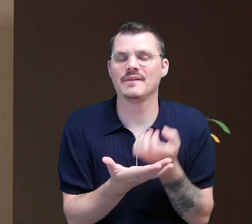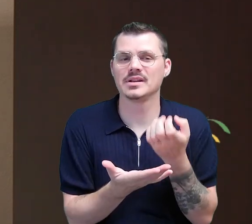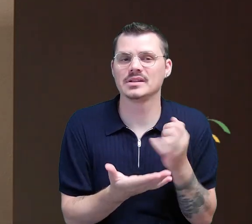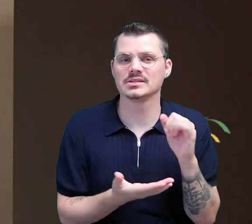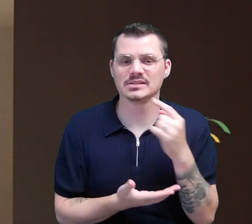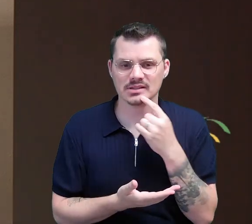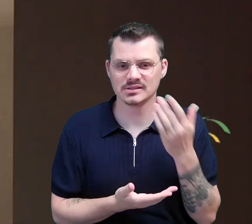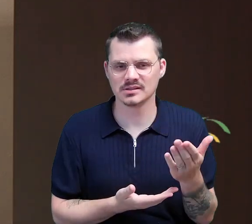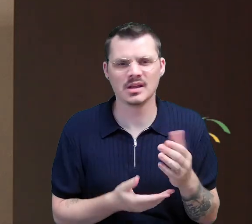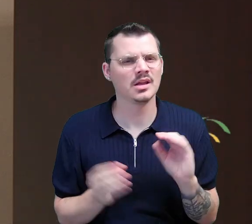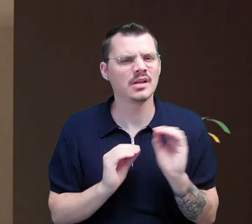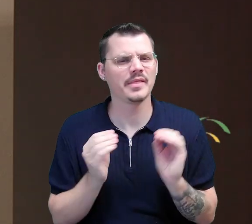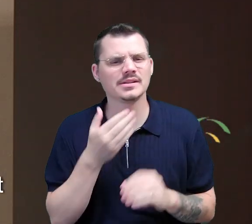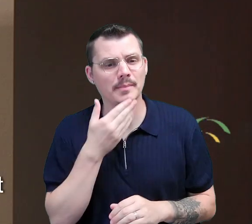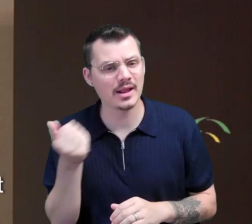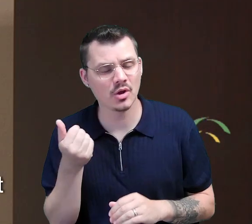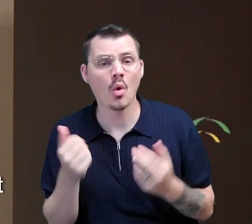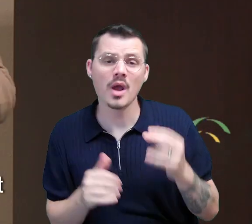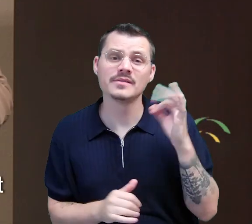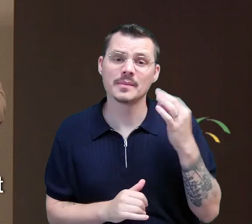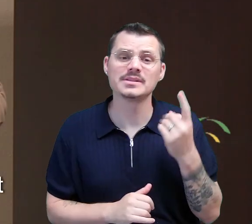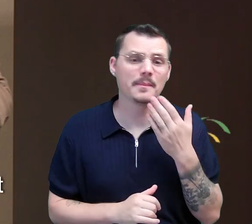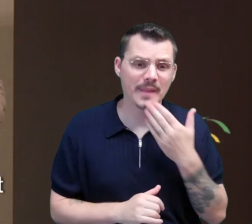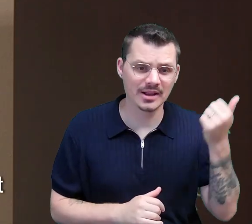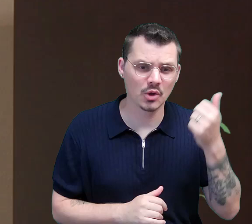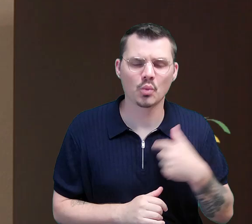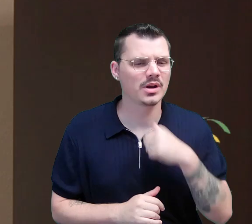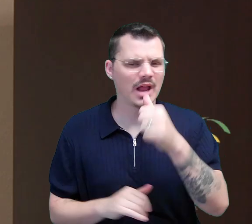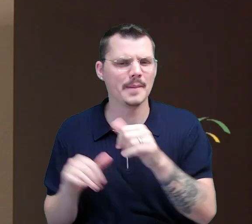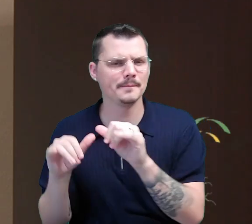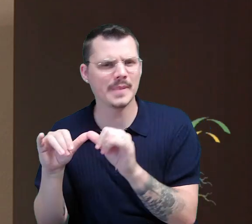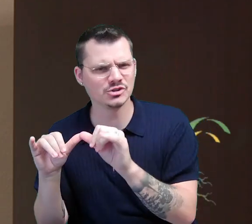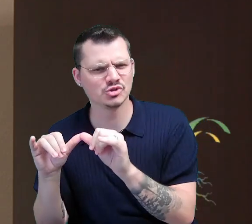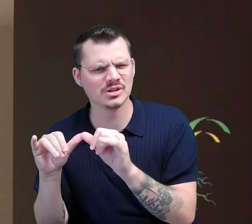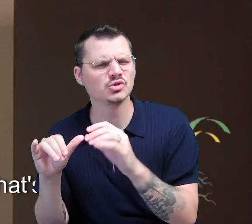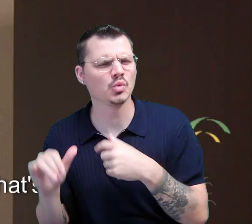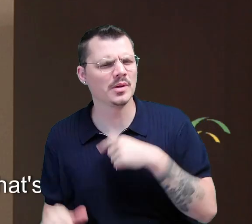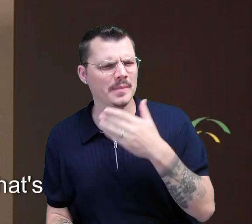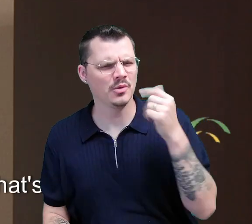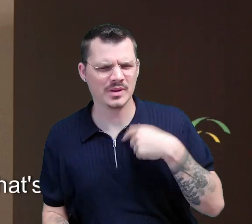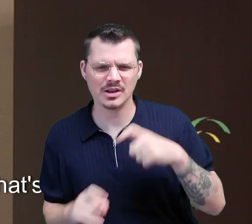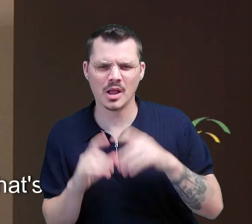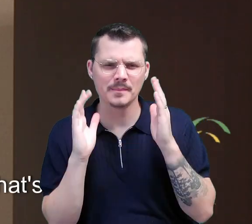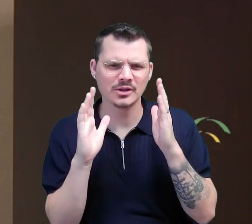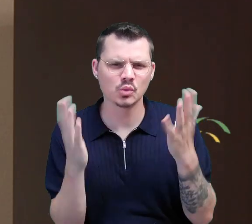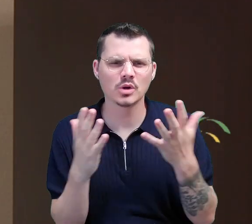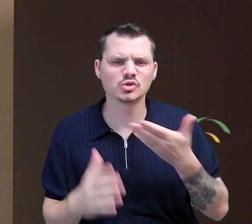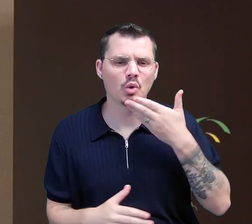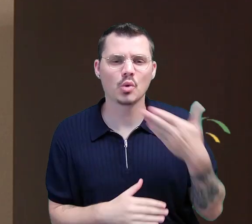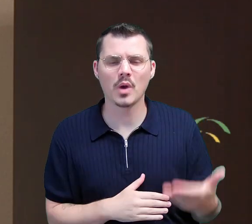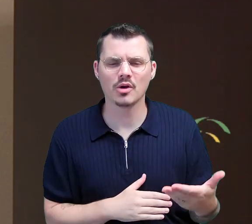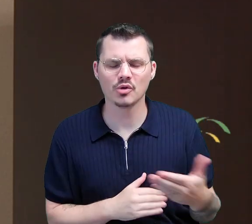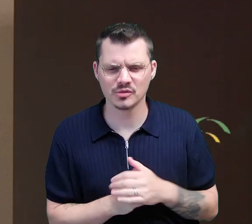evidence is. Nothing's better. Or if something's better, we're not measuring it, and we better, because we got to pay attention to what's going